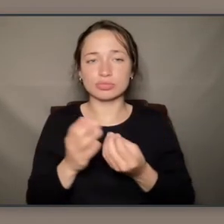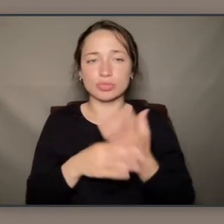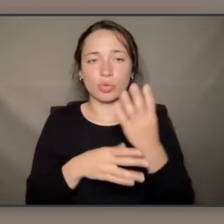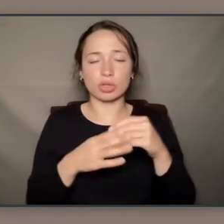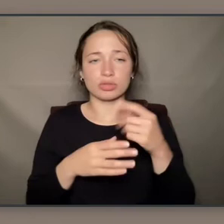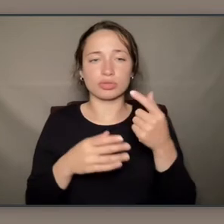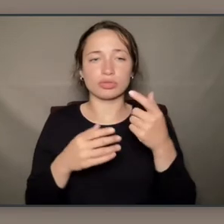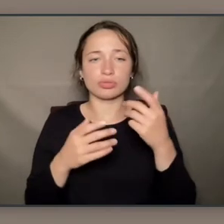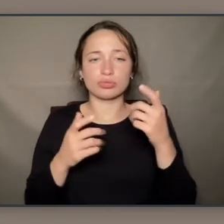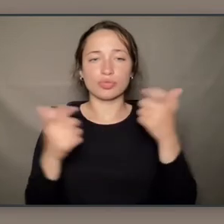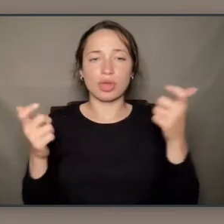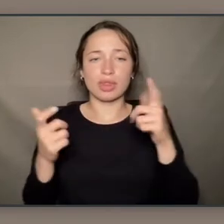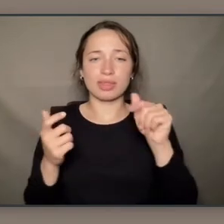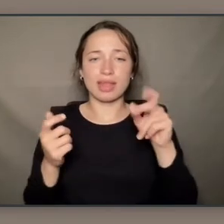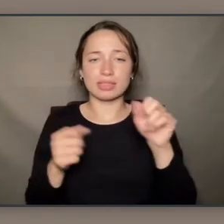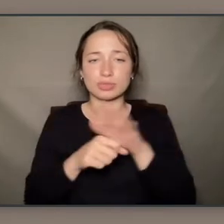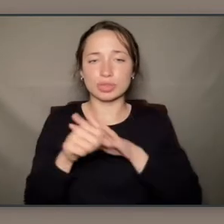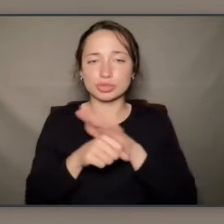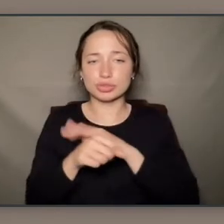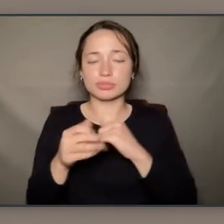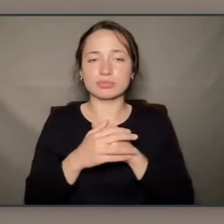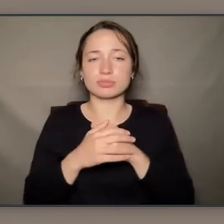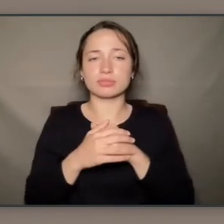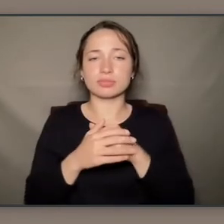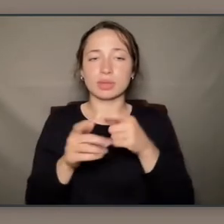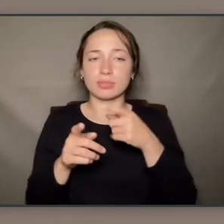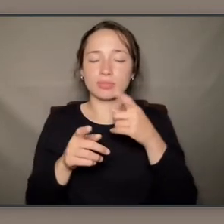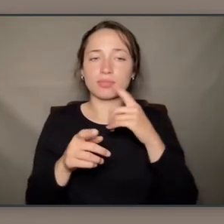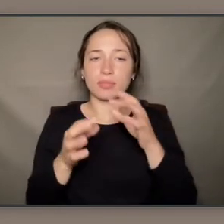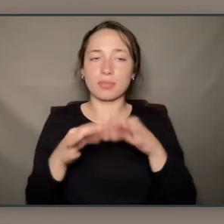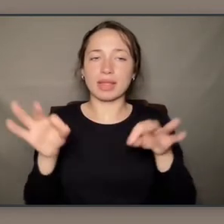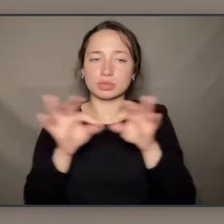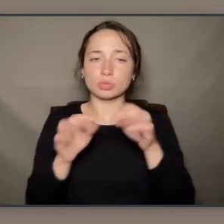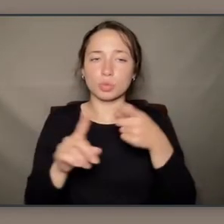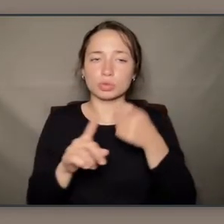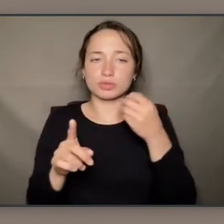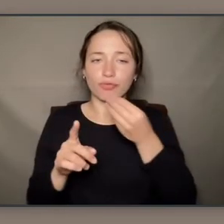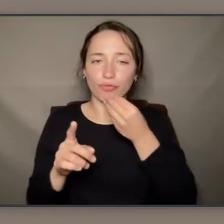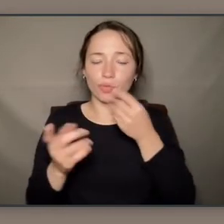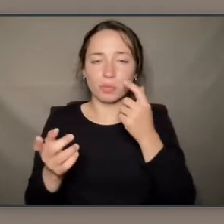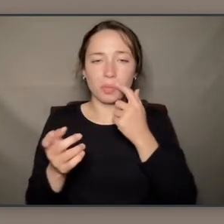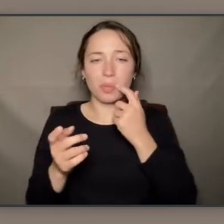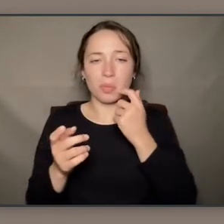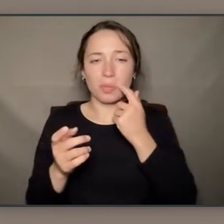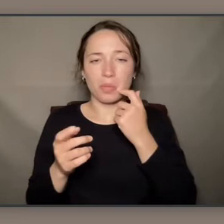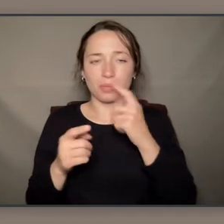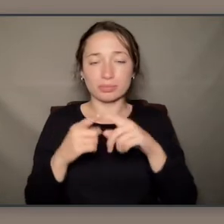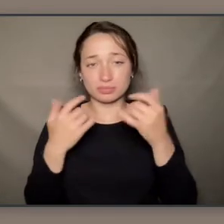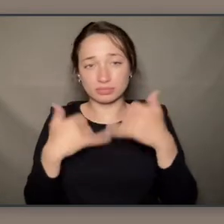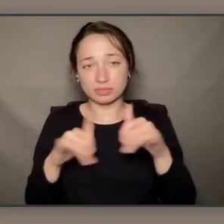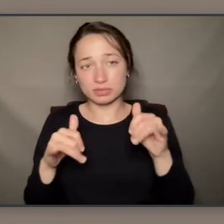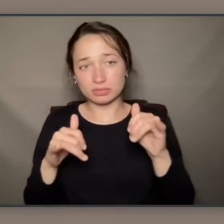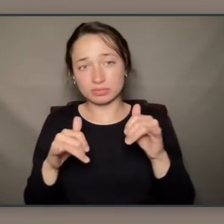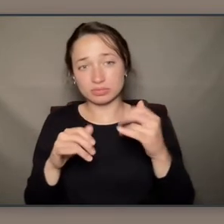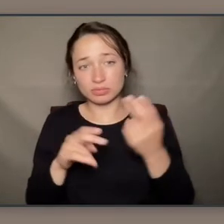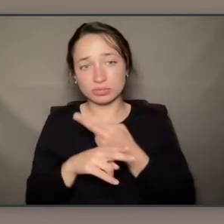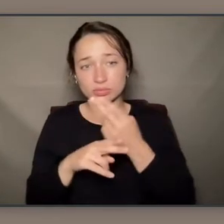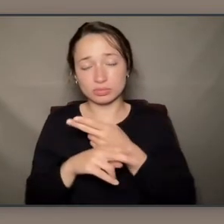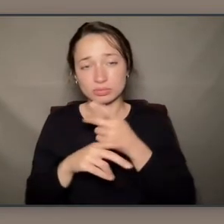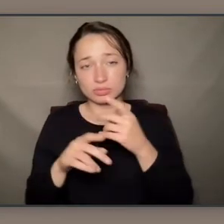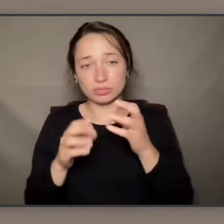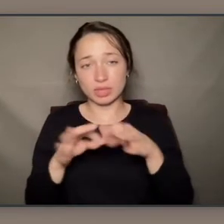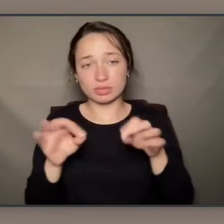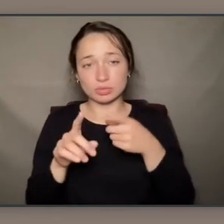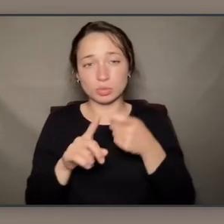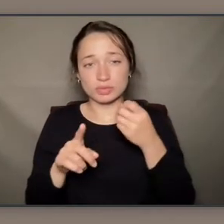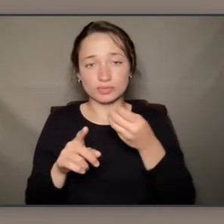um, in the Great Lakes region. It was a very main source of food, but are they still using it as their main source